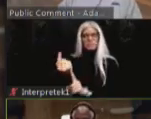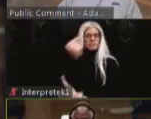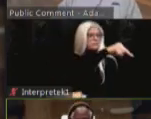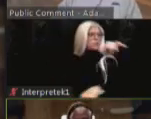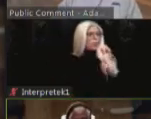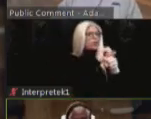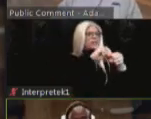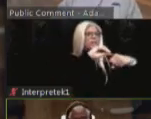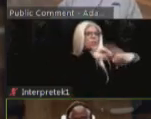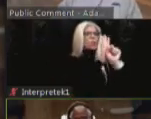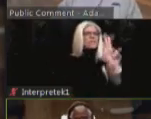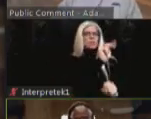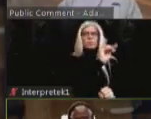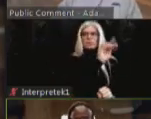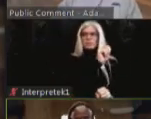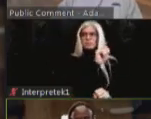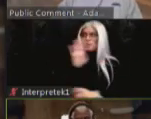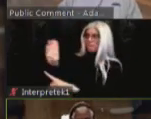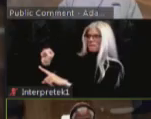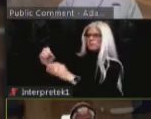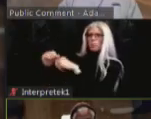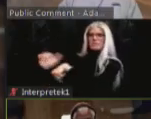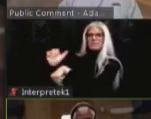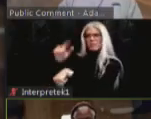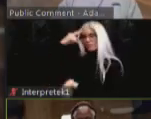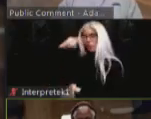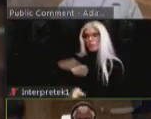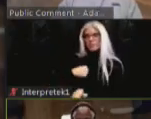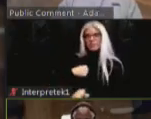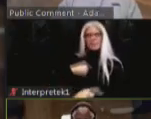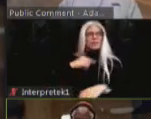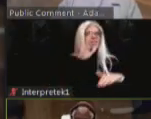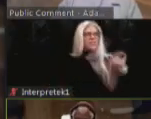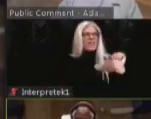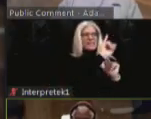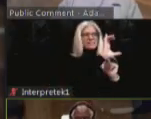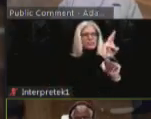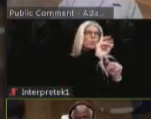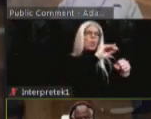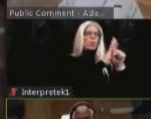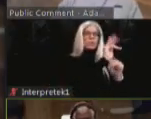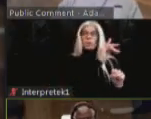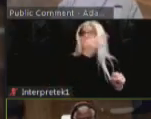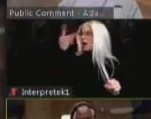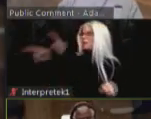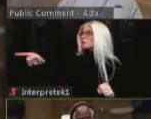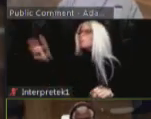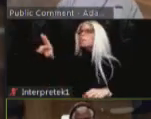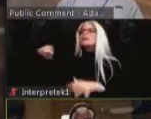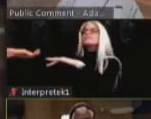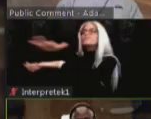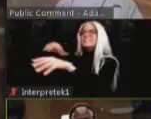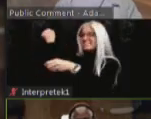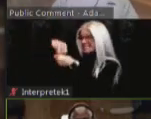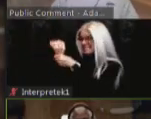The fact that people are non-compliant on the bus and the bus keeps rolling is in itself a